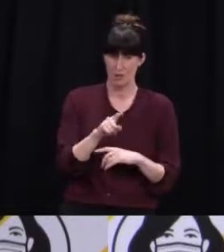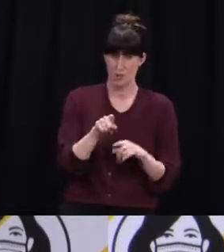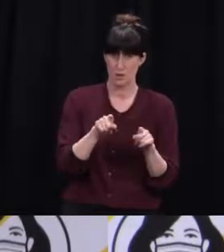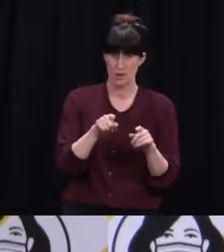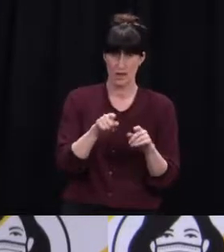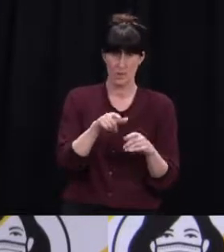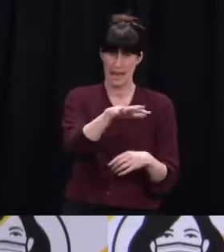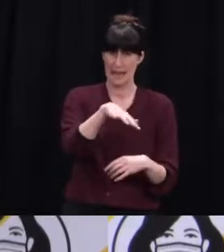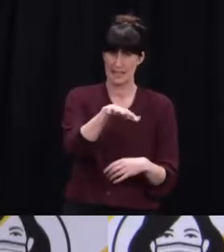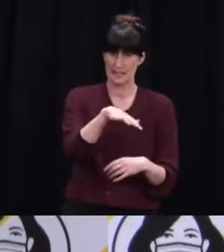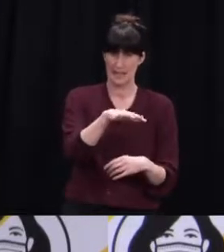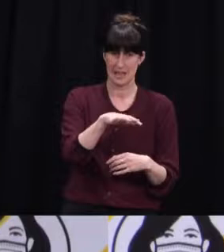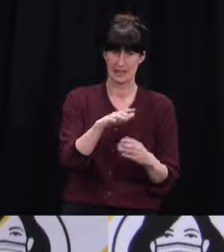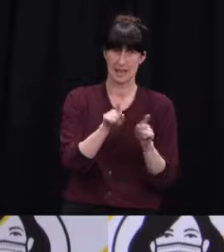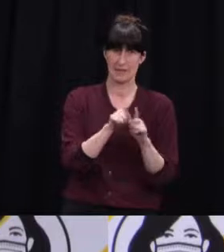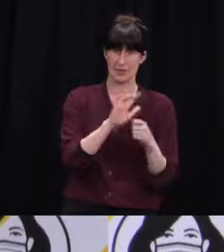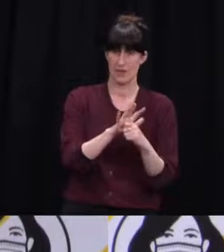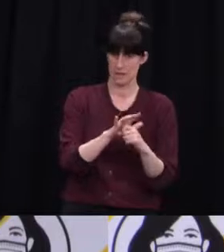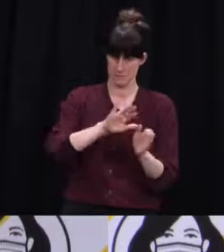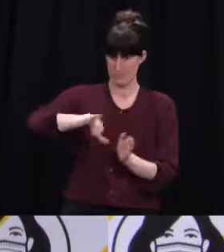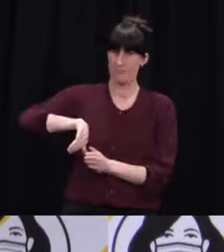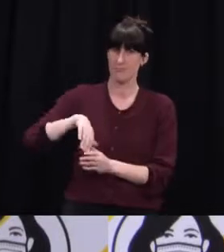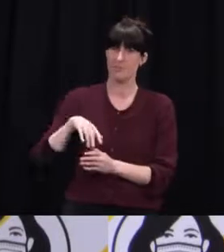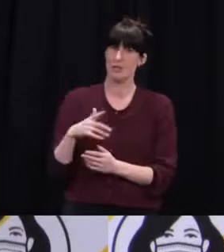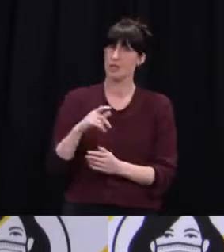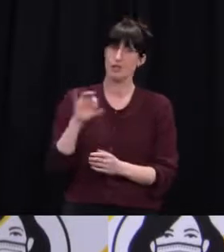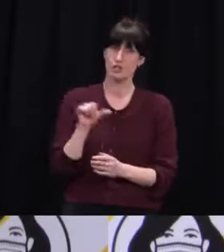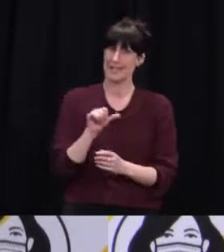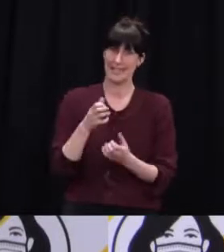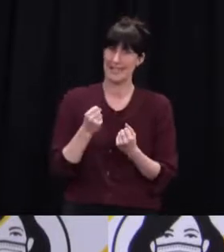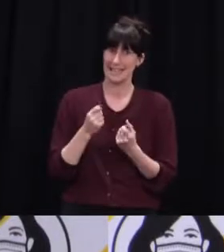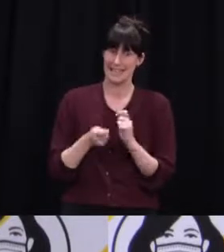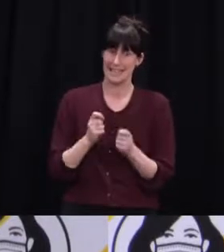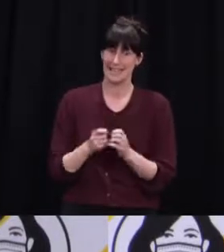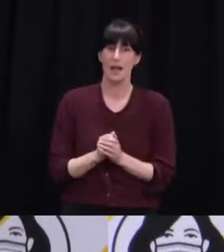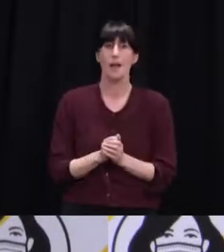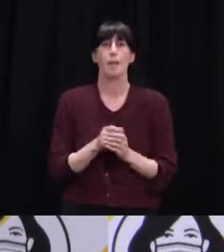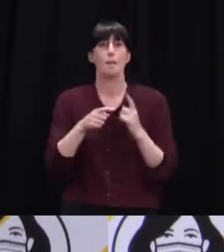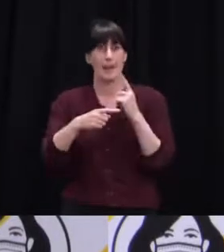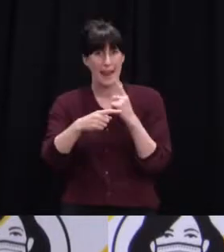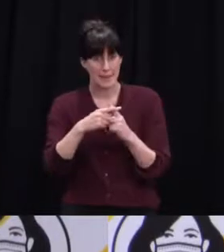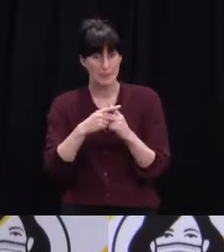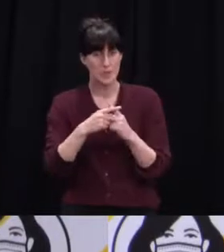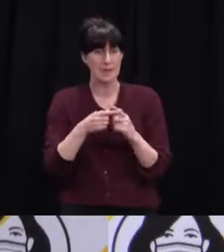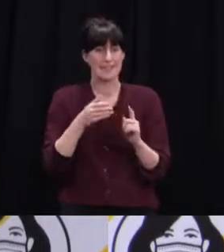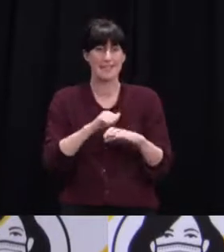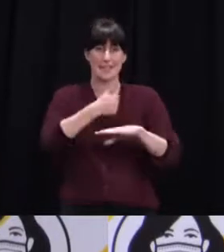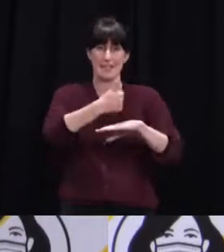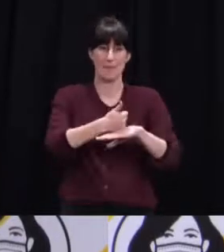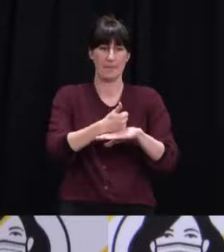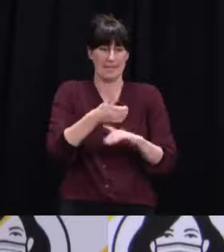show up. So we've made every effort to do that. And likewise, for the last few days, we have had these restricted